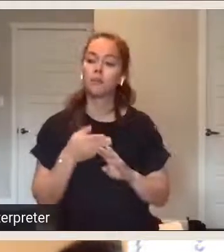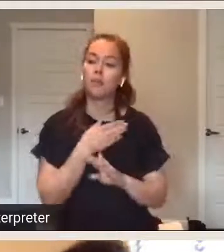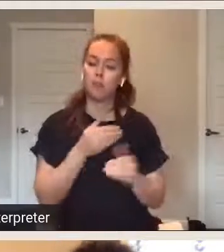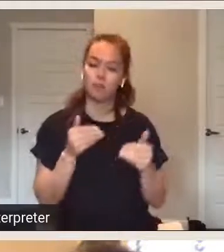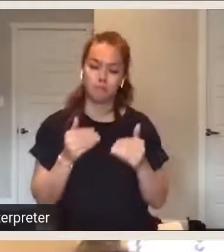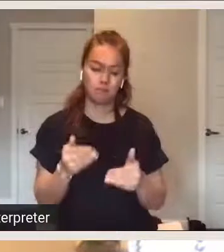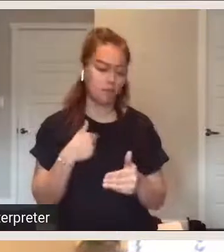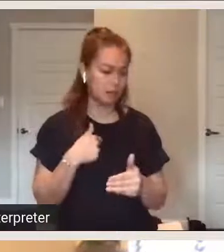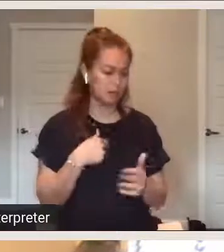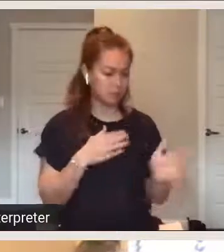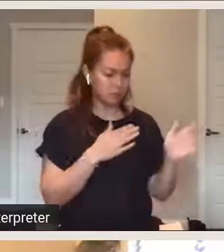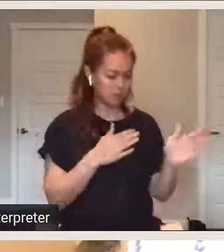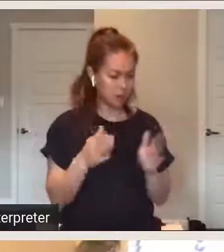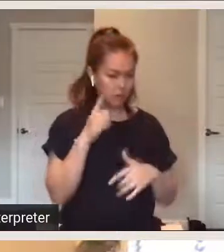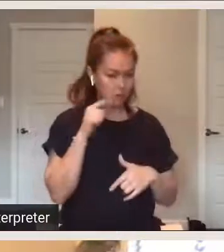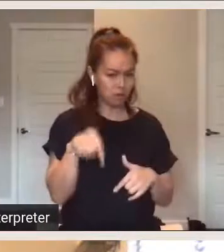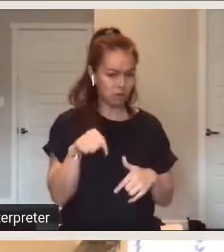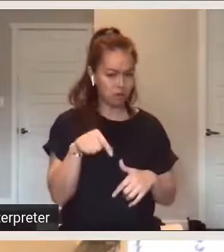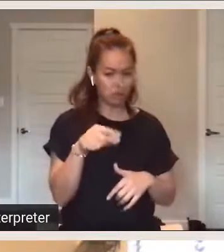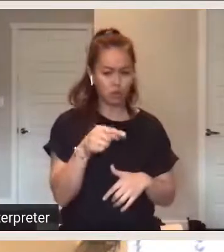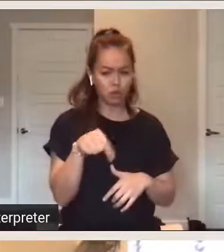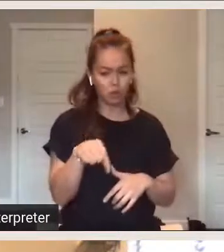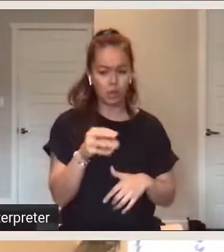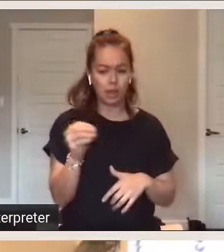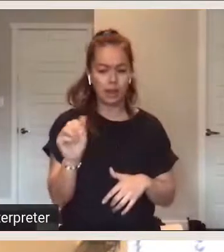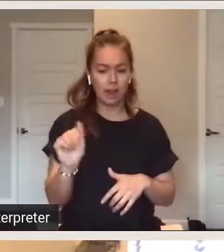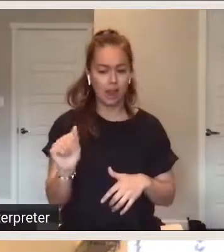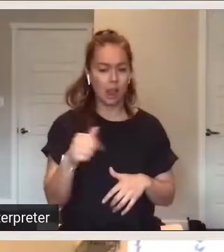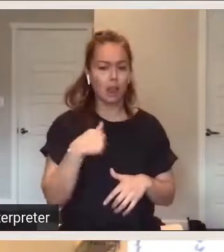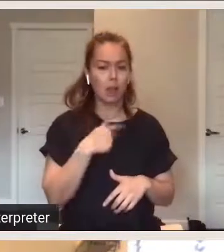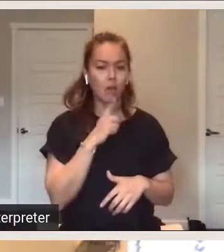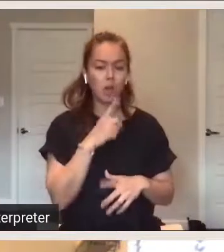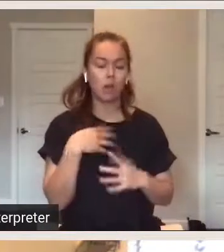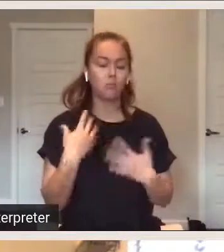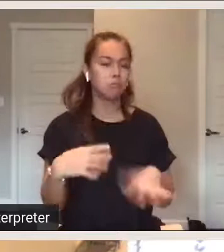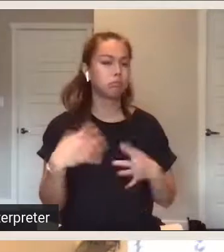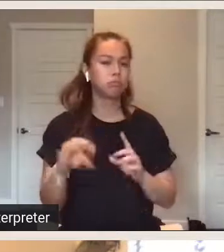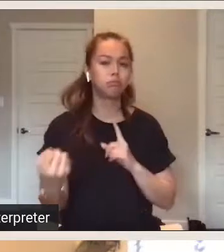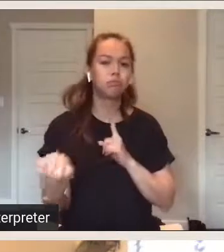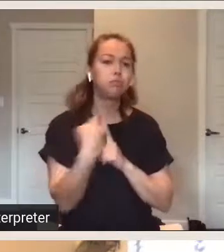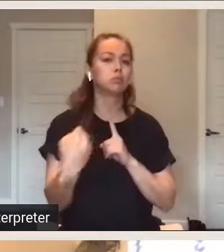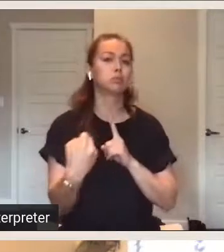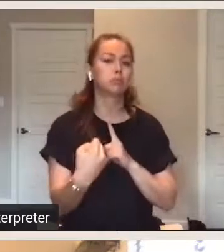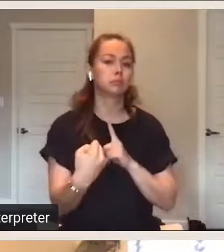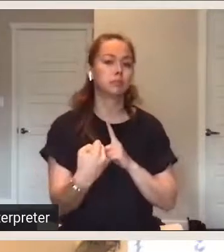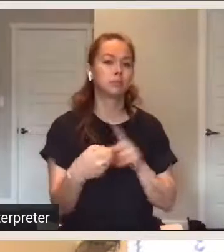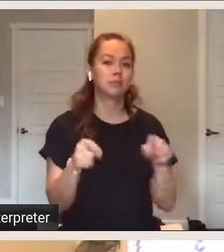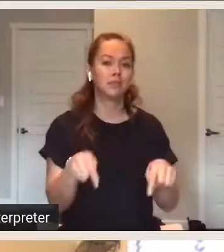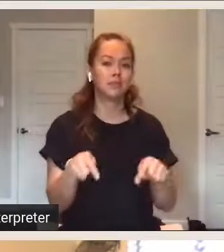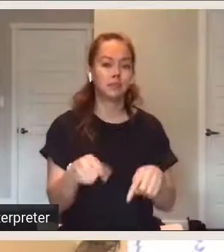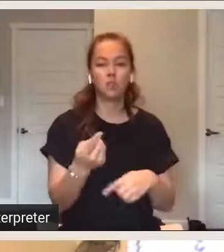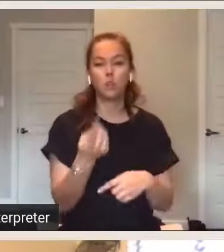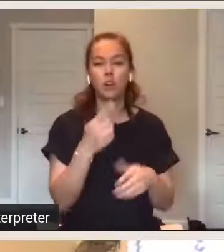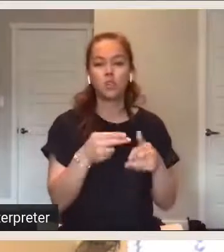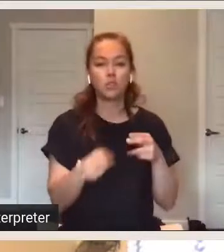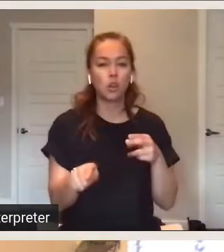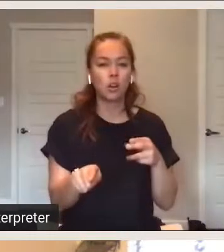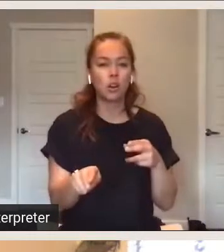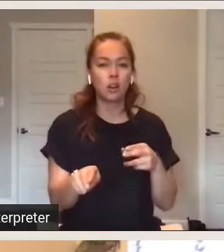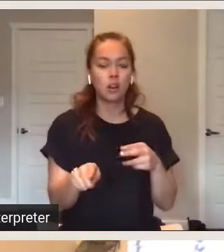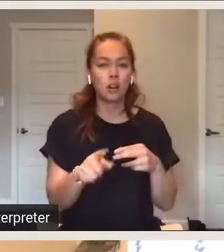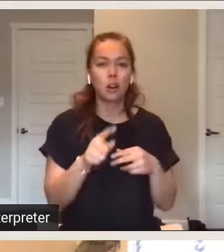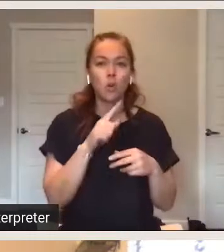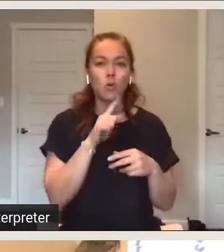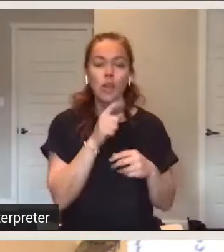struck again by the amount of layers and complexity in this one short. I think there's like so